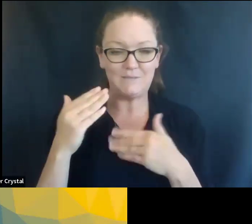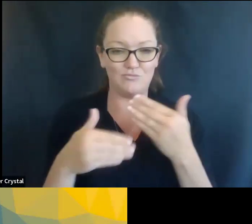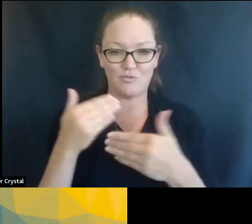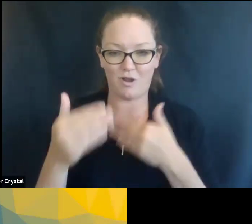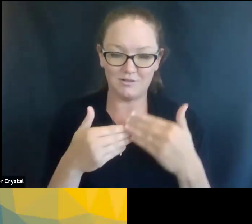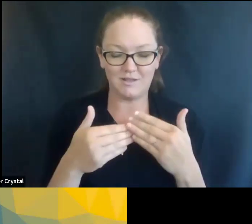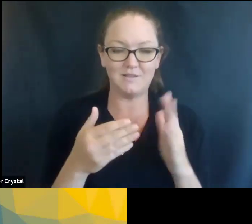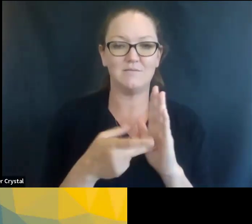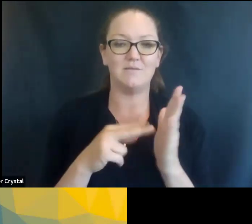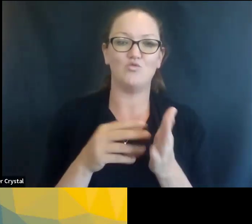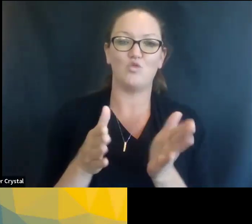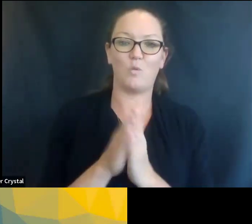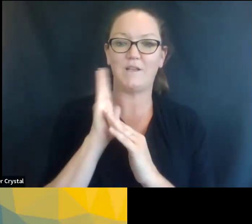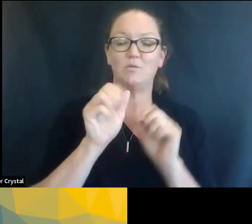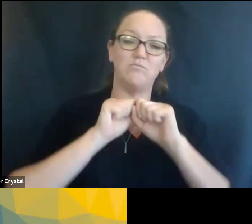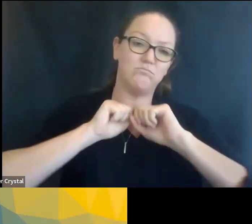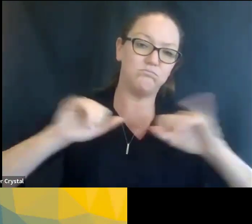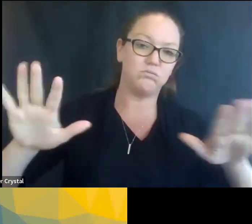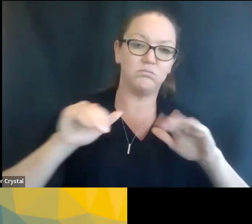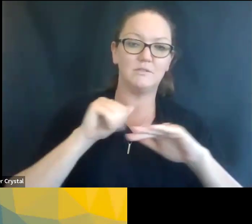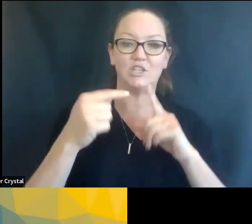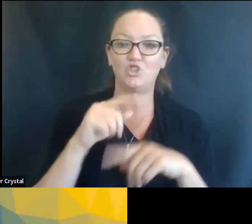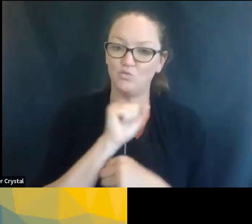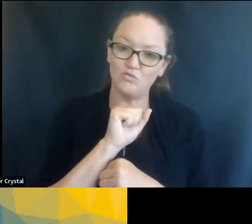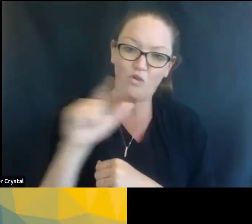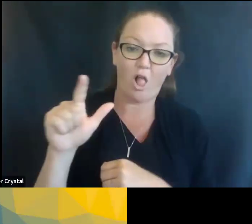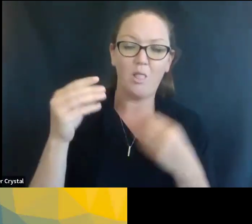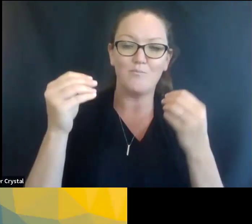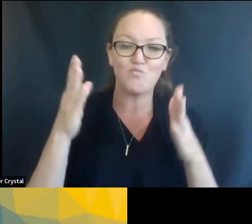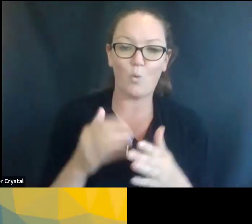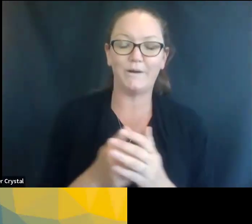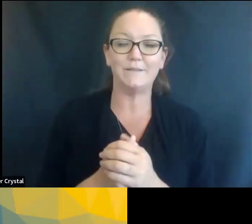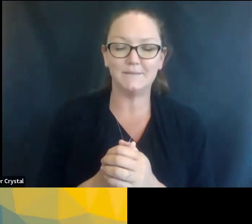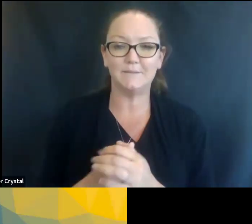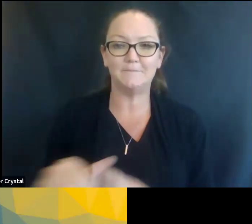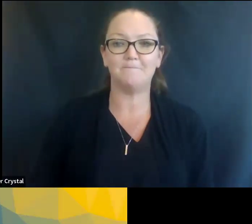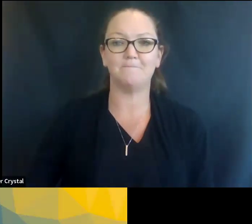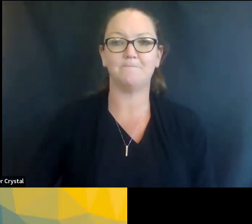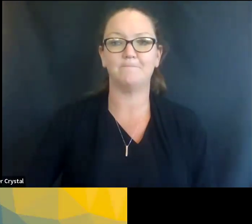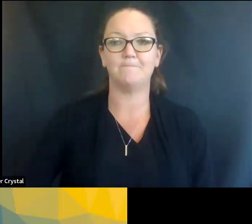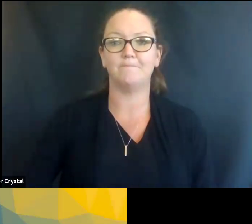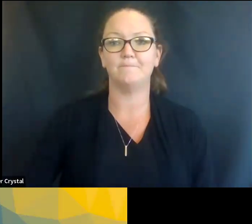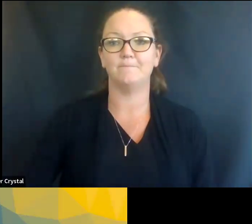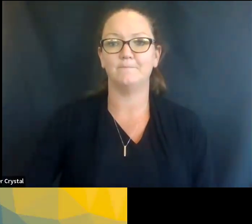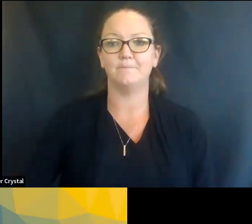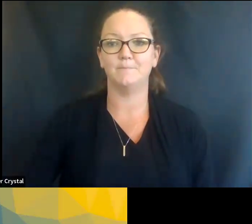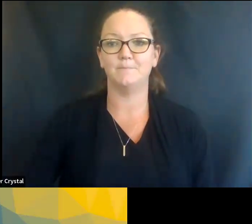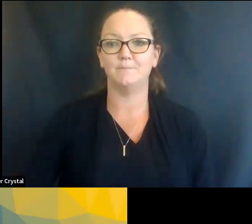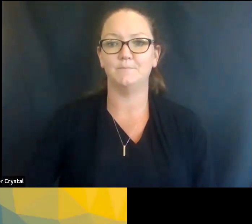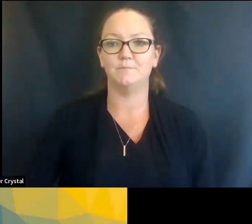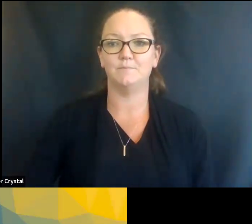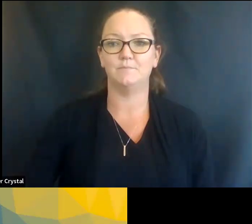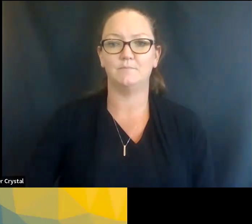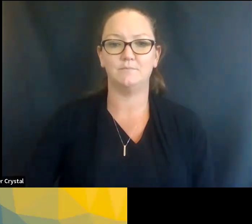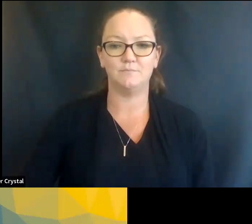Request will go to all 568 data brokers, and the request to drop me will occur not just